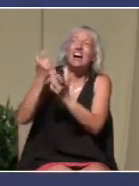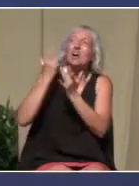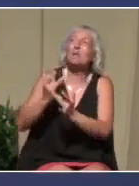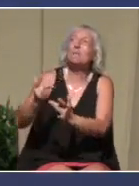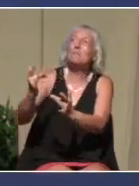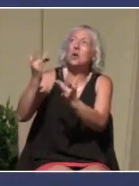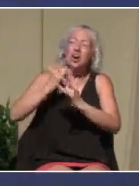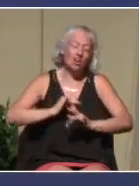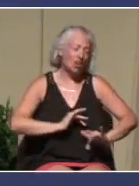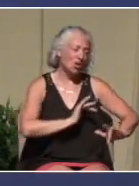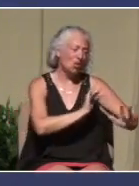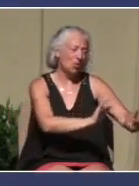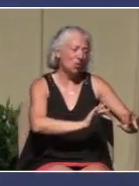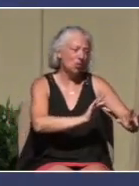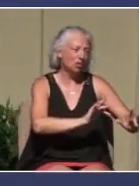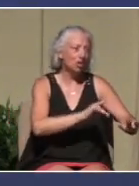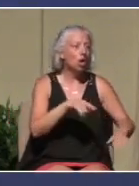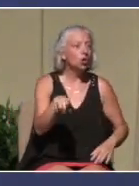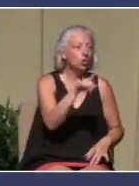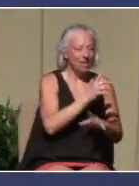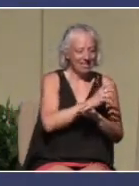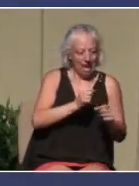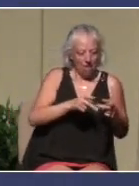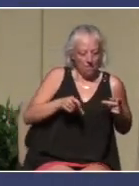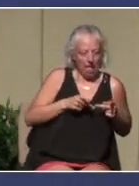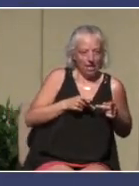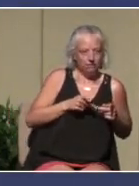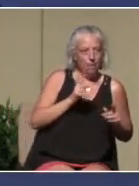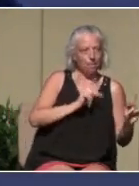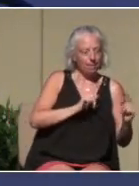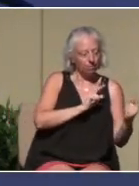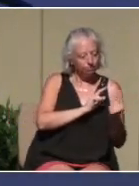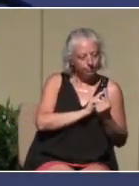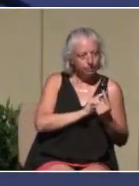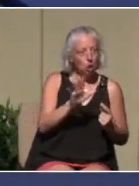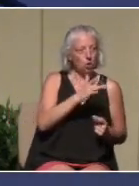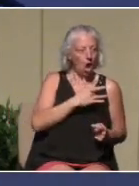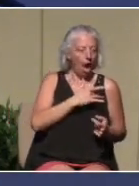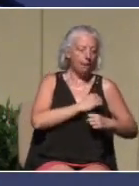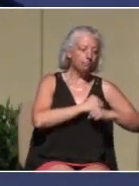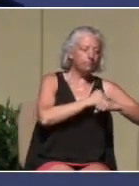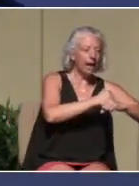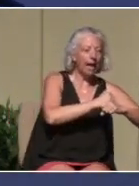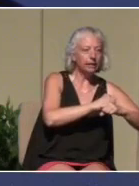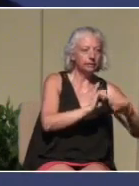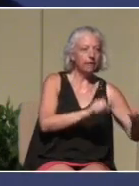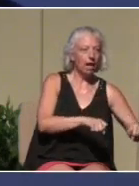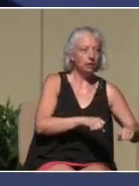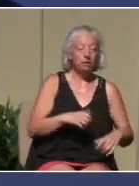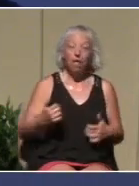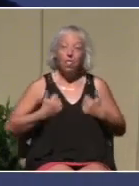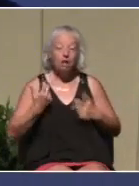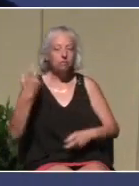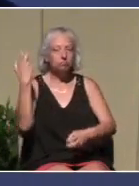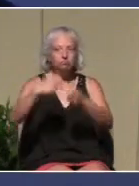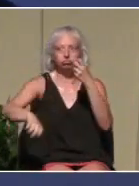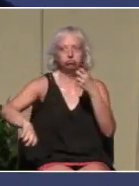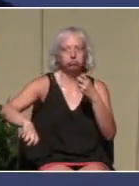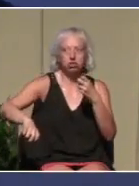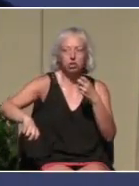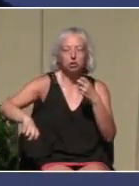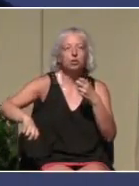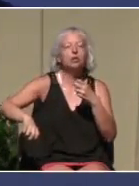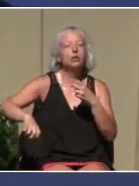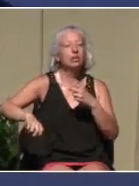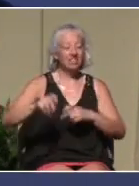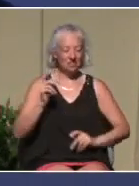And I want you to be a haven for people. I want your heart to be a place of refuge. Life is hard.